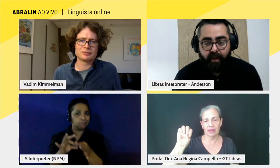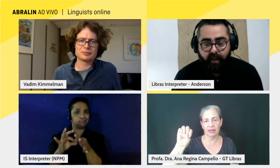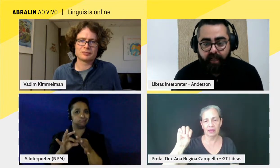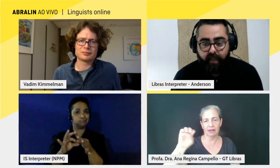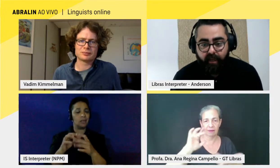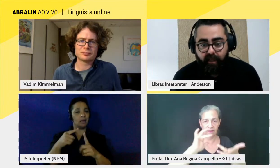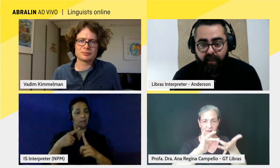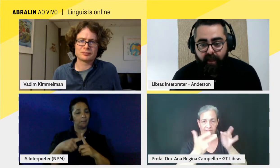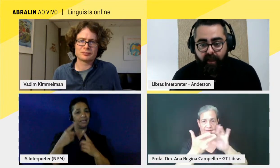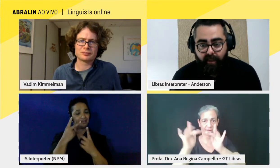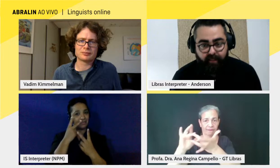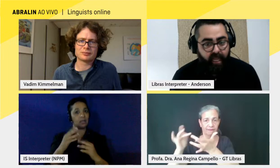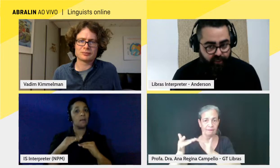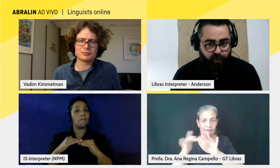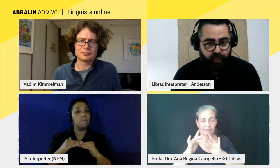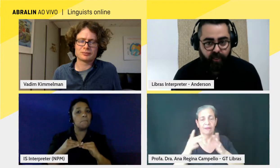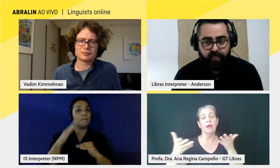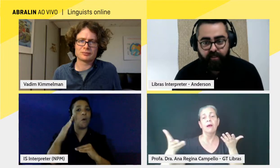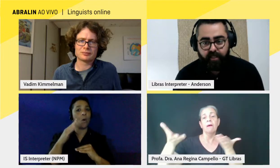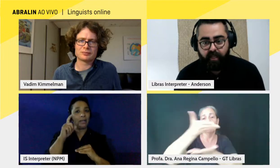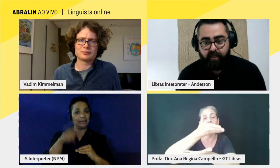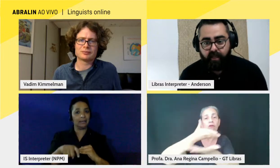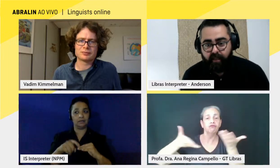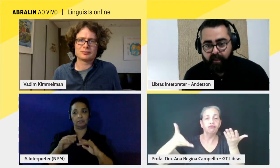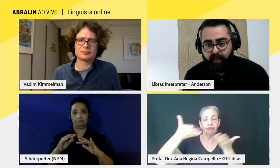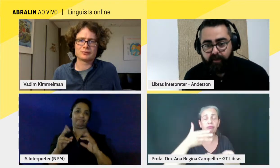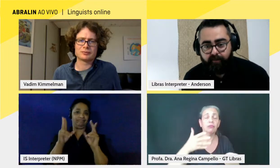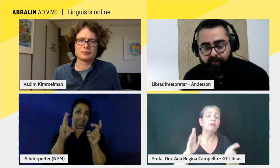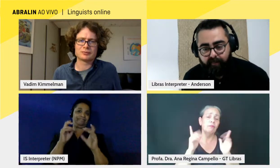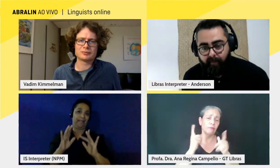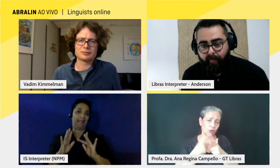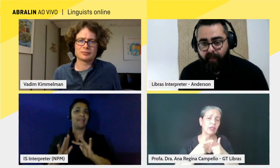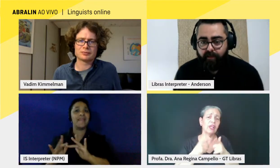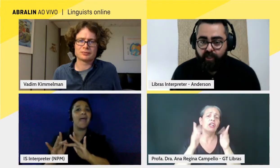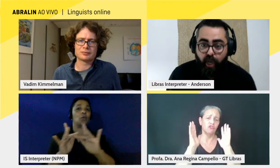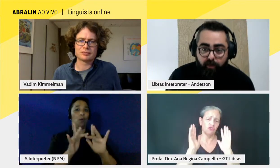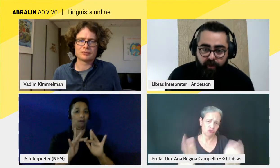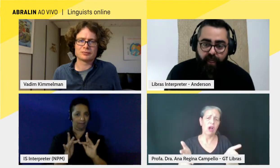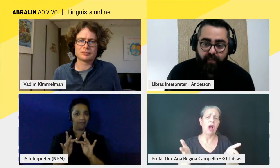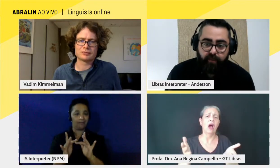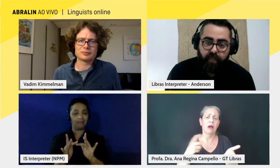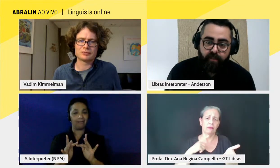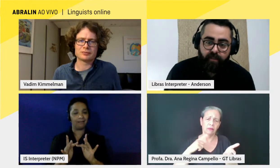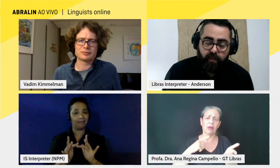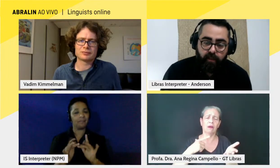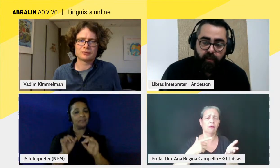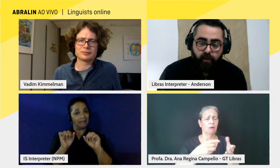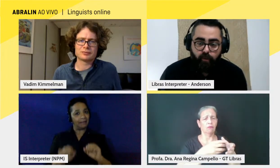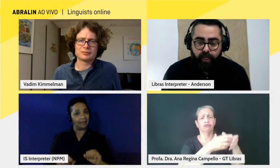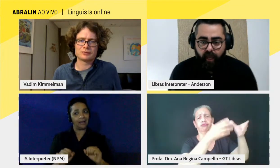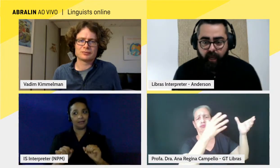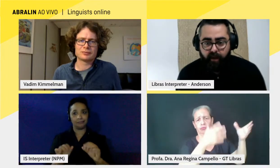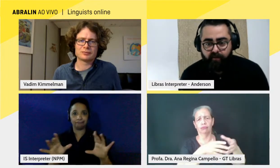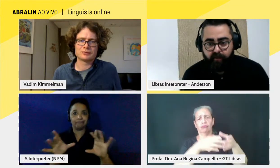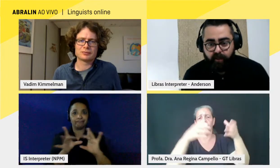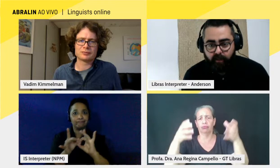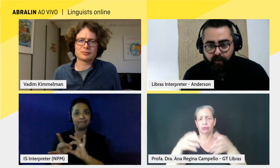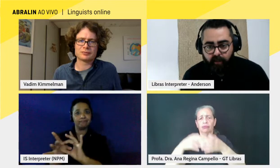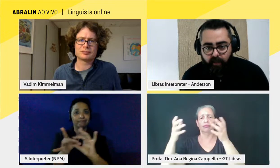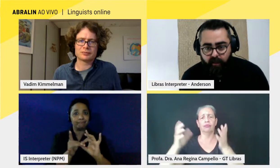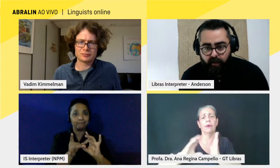of like a network, as you said, to cooperate, because we